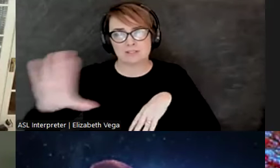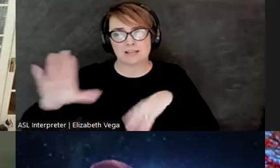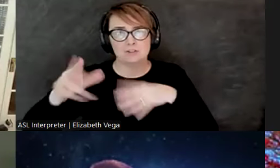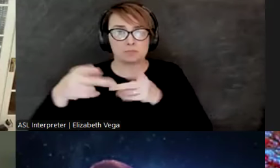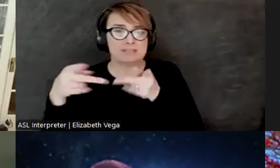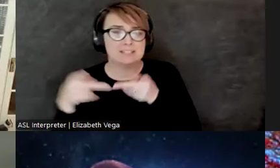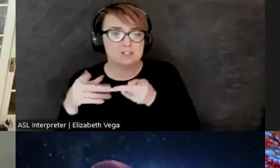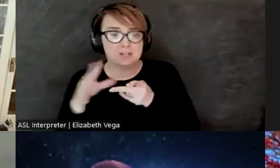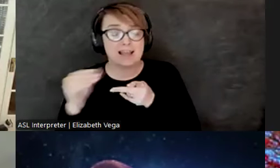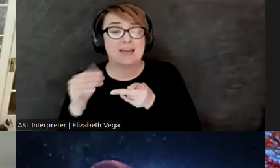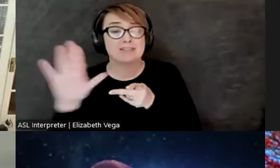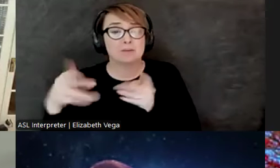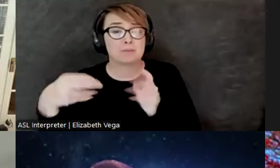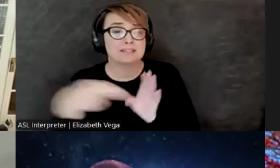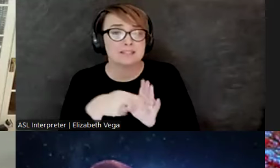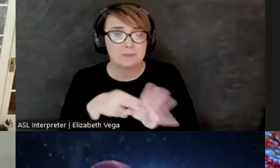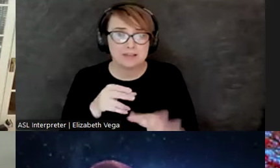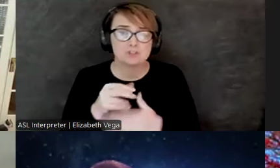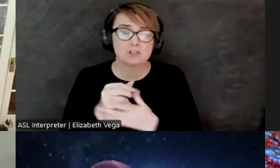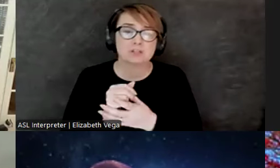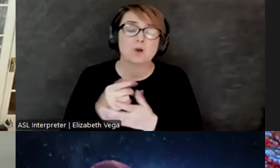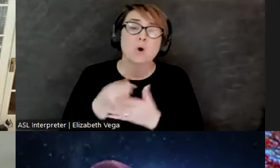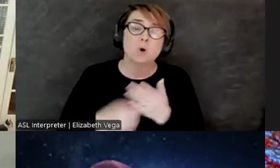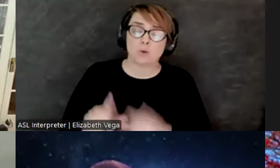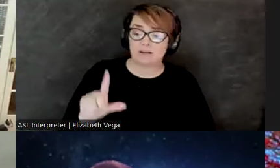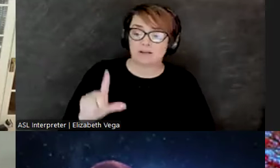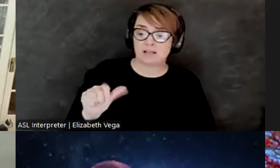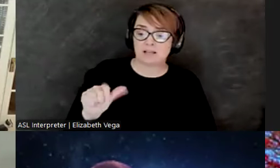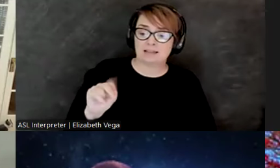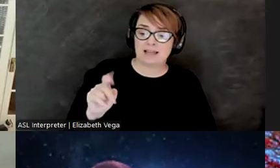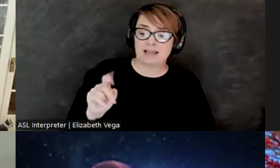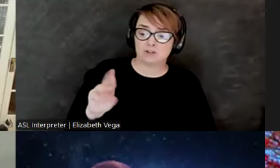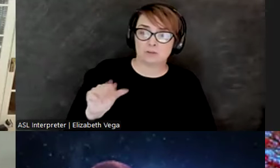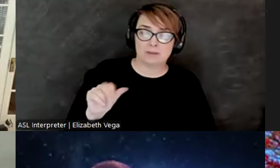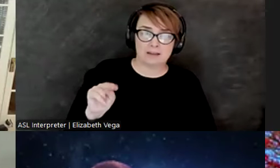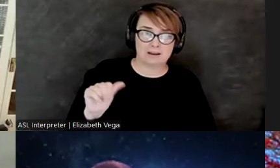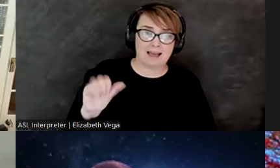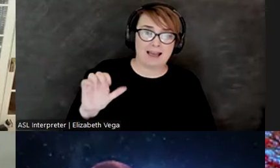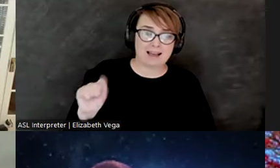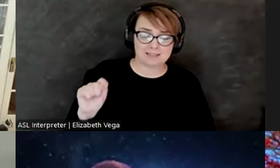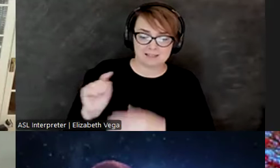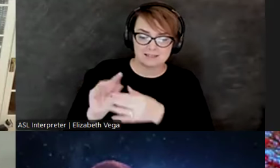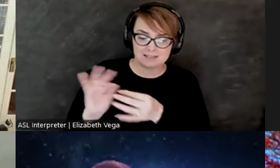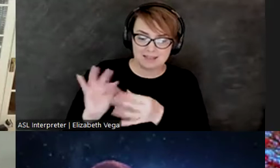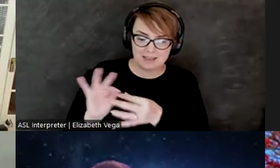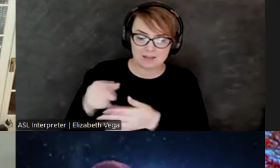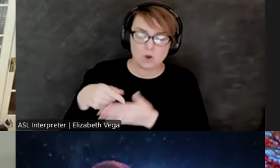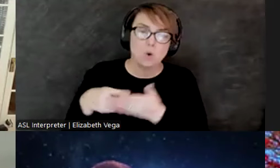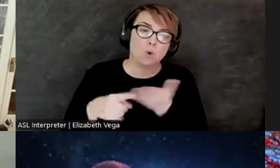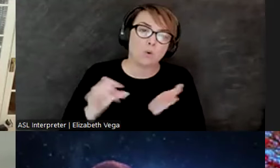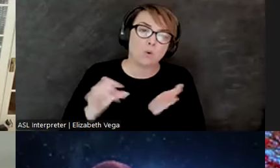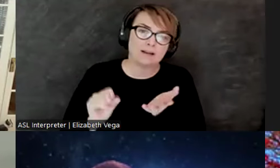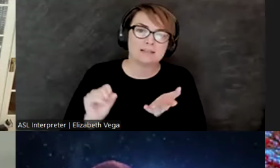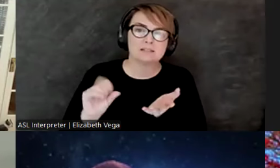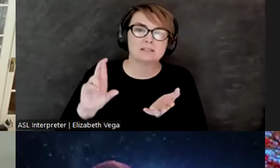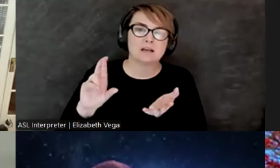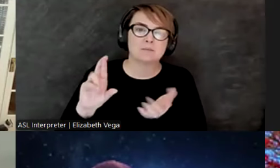know, what is the Latterman Act state? What is the reality today? How are they positioning? And what are